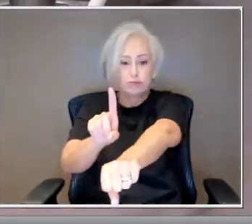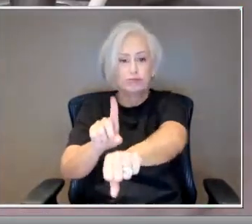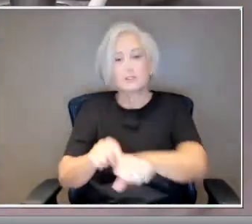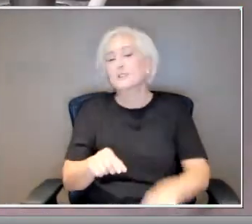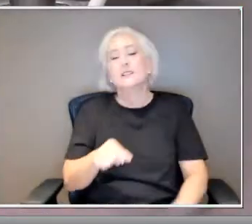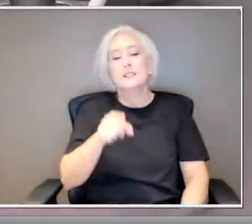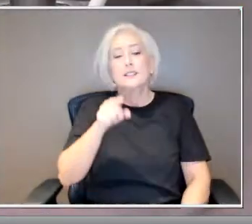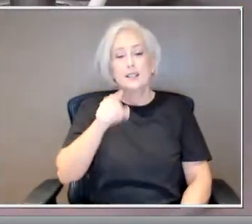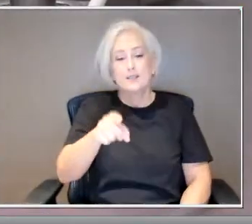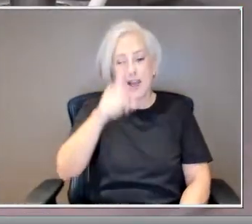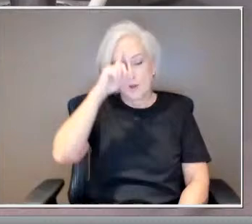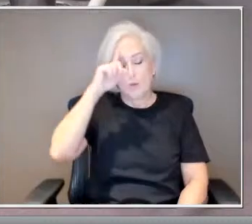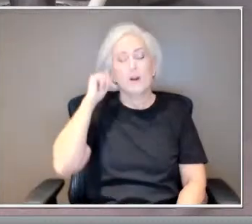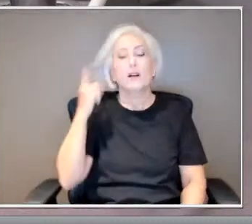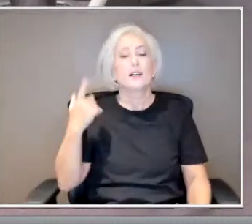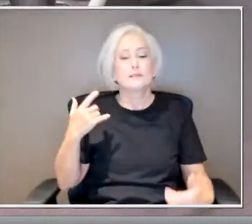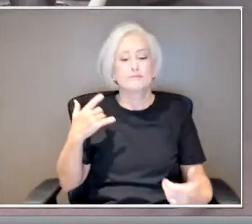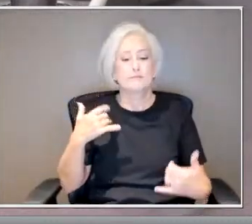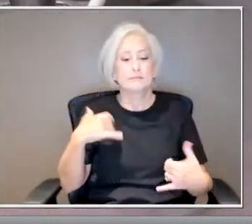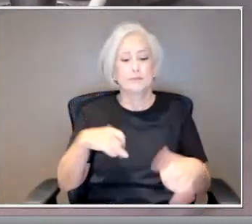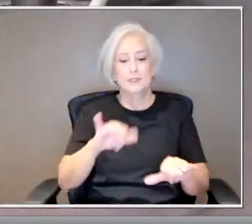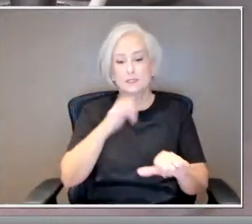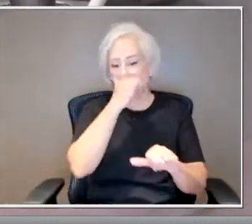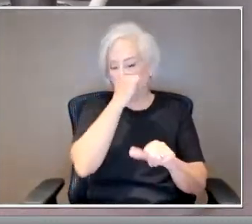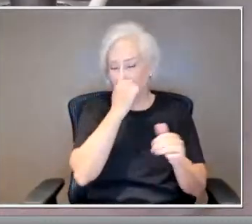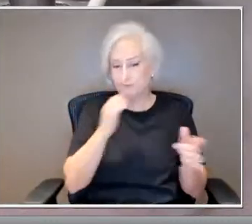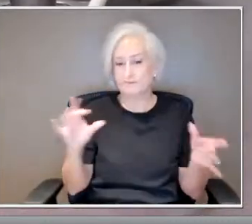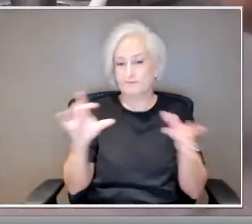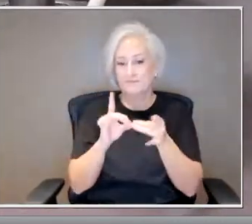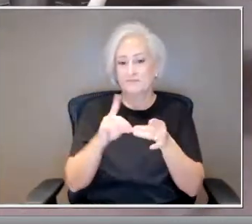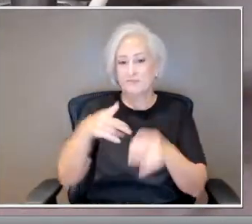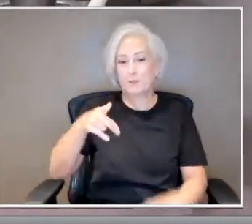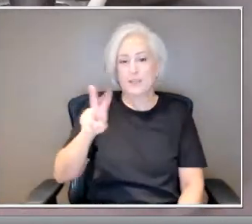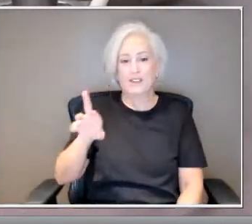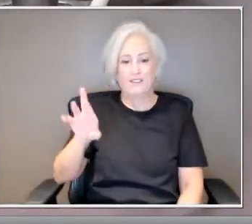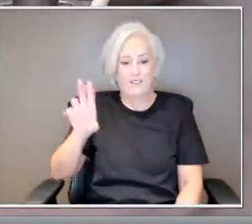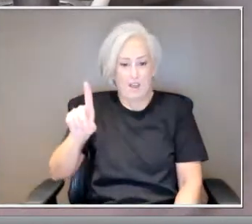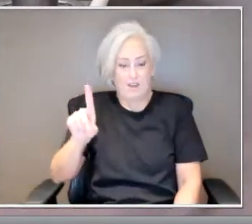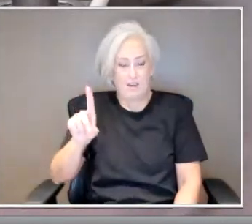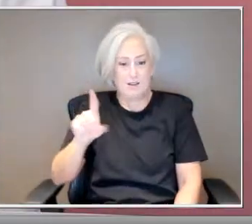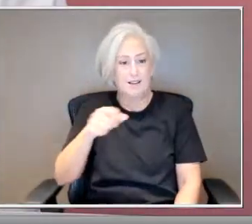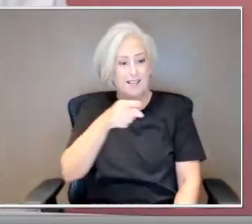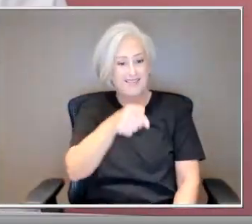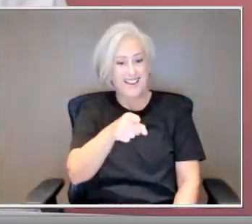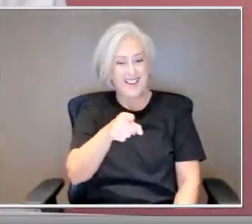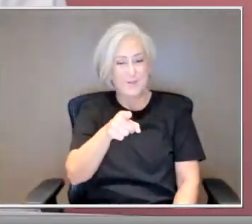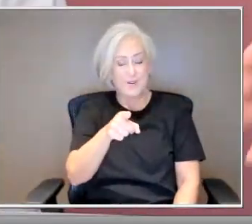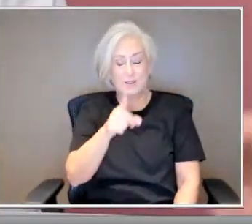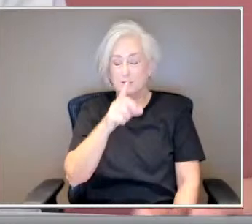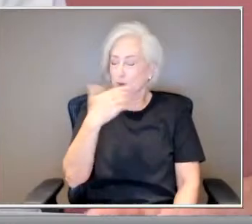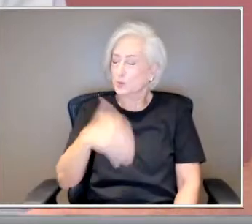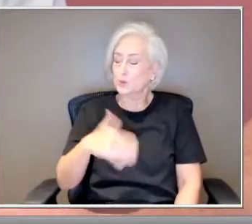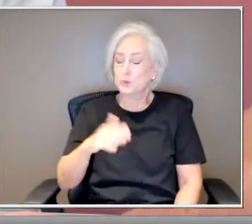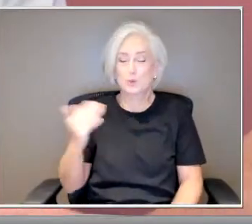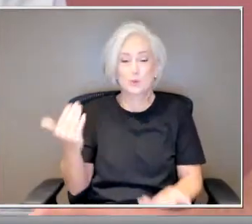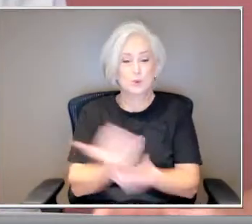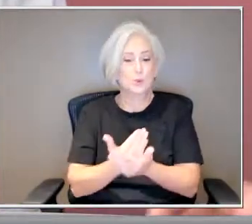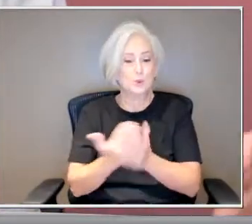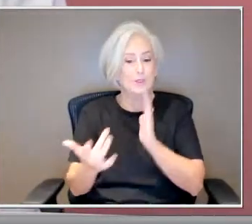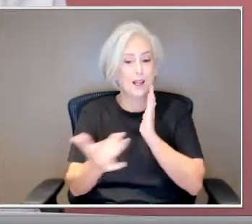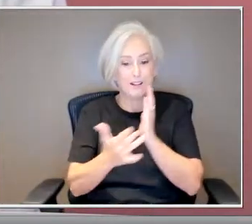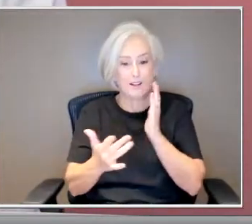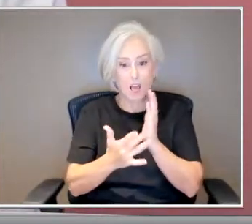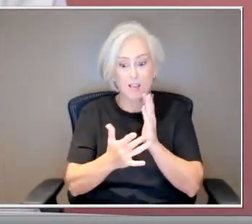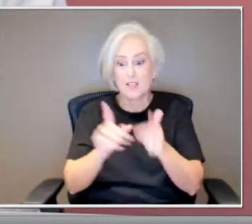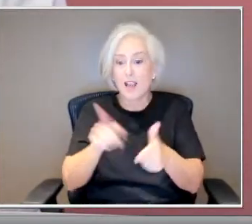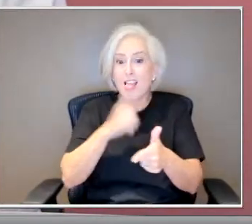his PVADs. But this was a revolutionary pump, and then as things incrementally improve, what you have